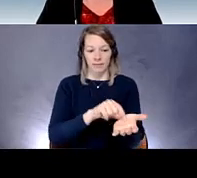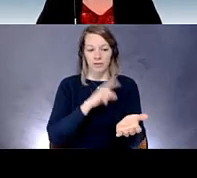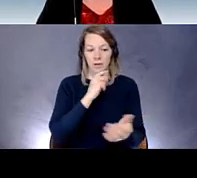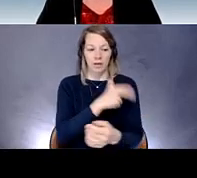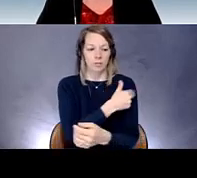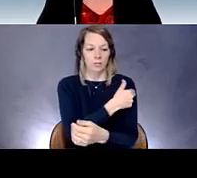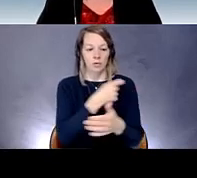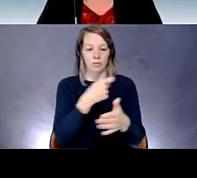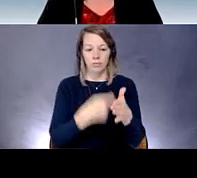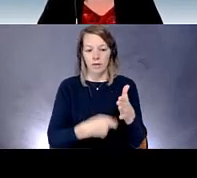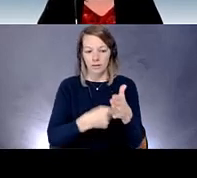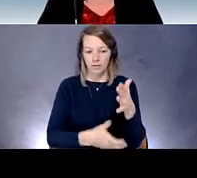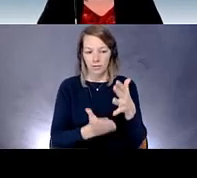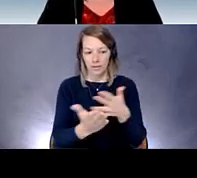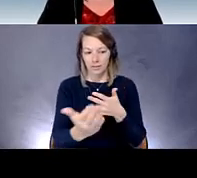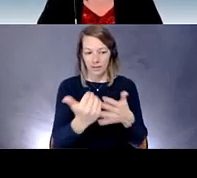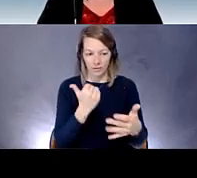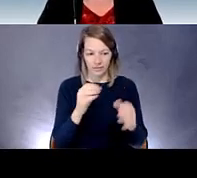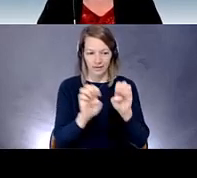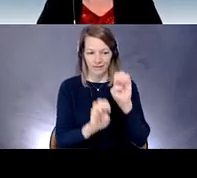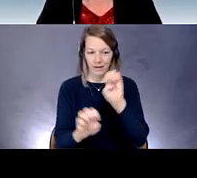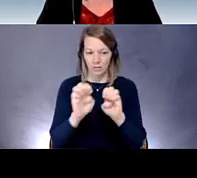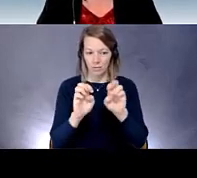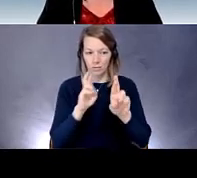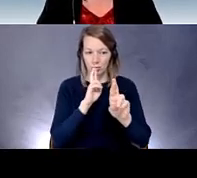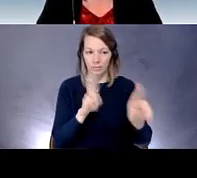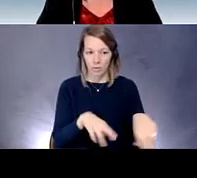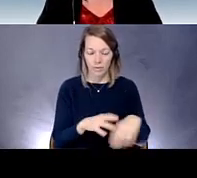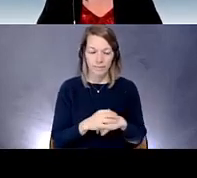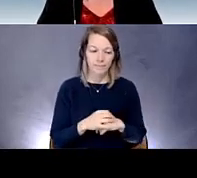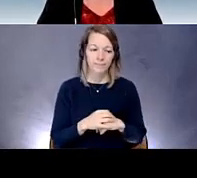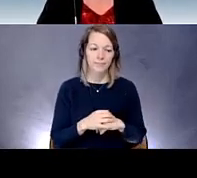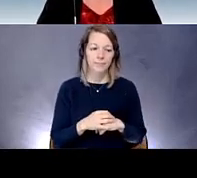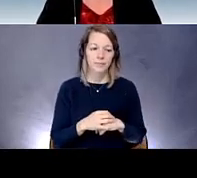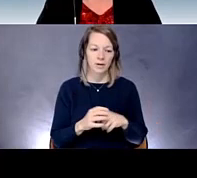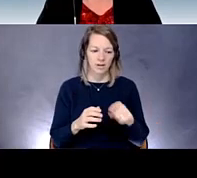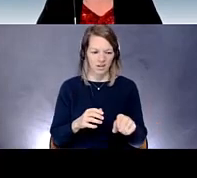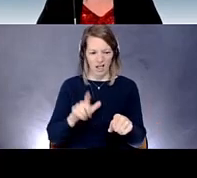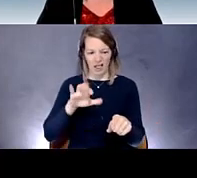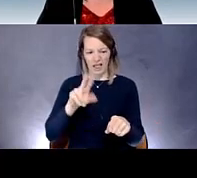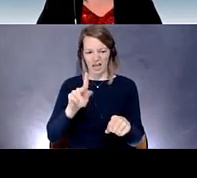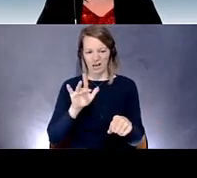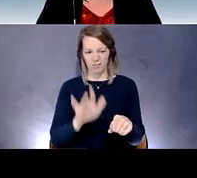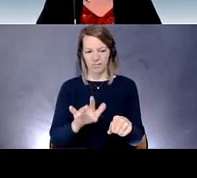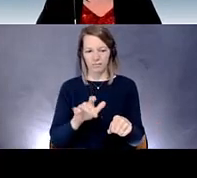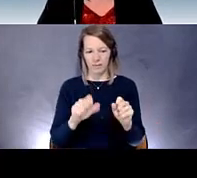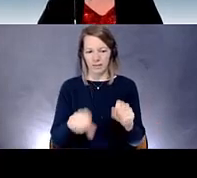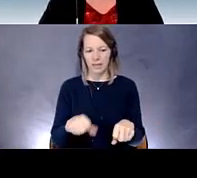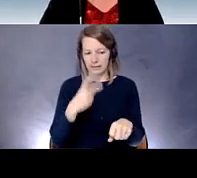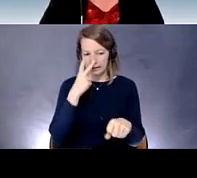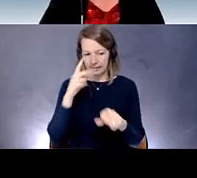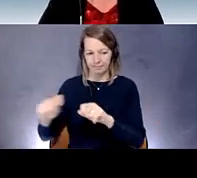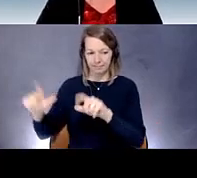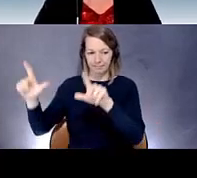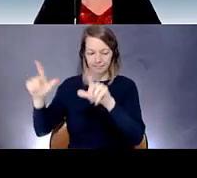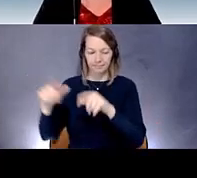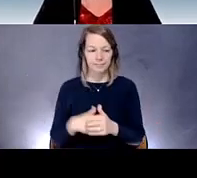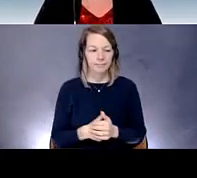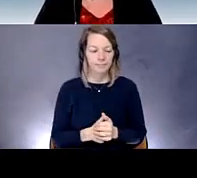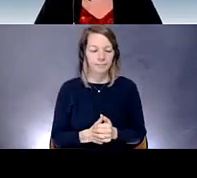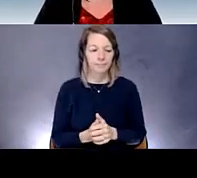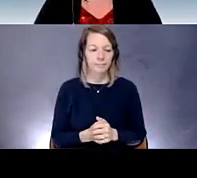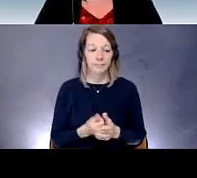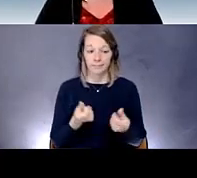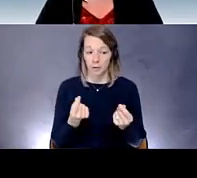price transparency posting evaluation report. You've got the link in the chat as well as the bottom of the slide here. What we've done